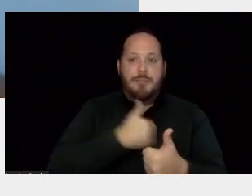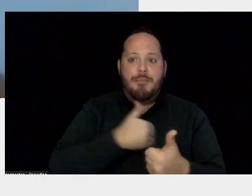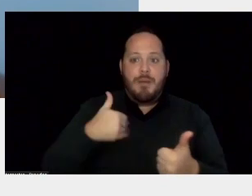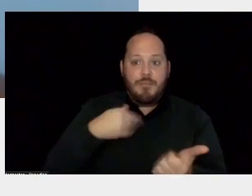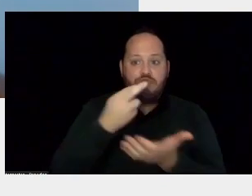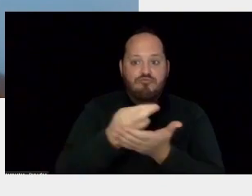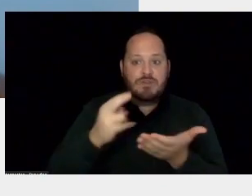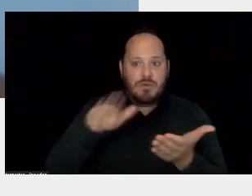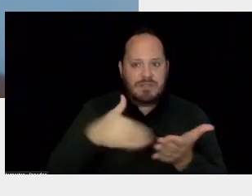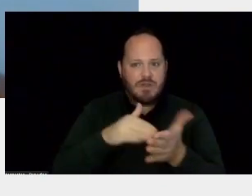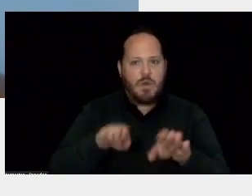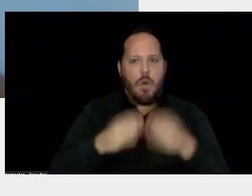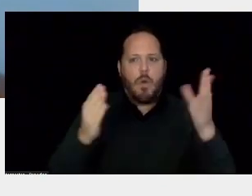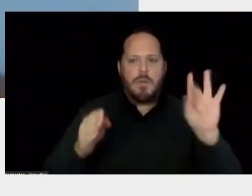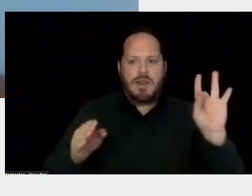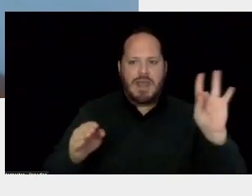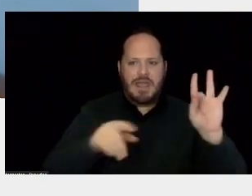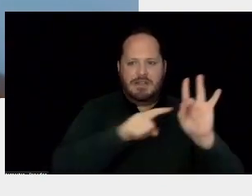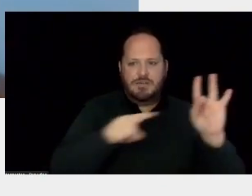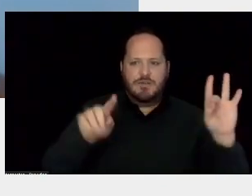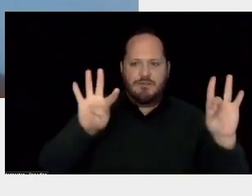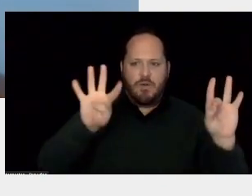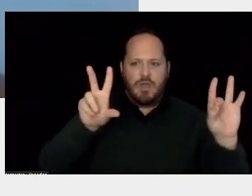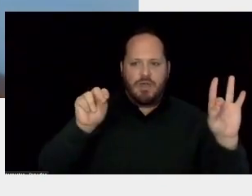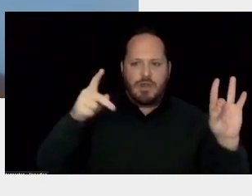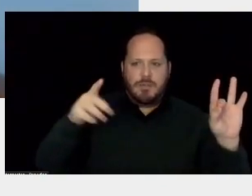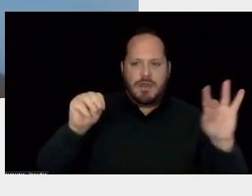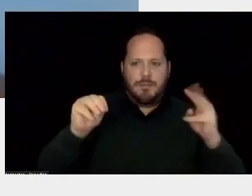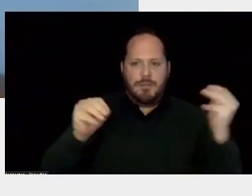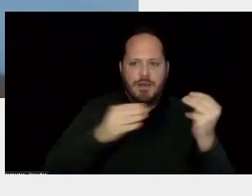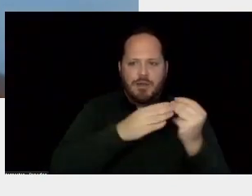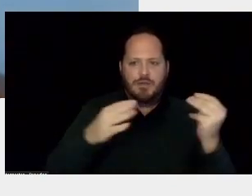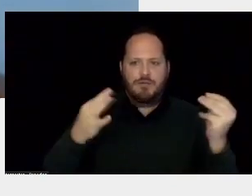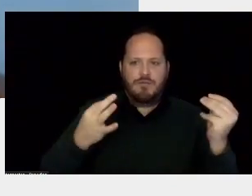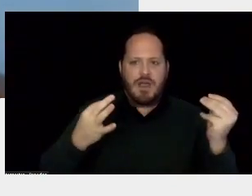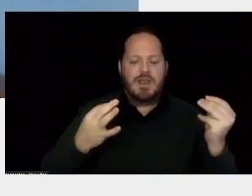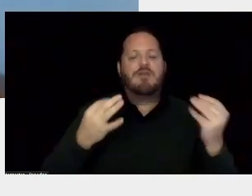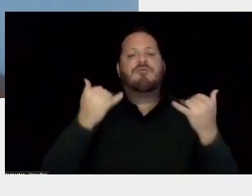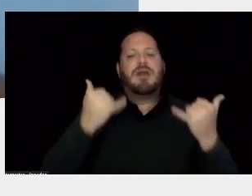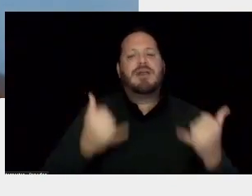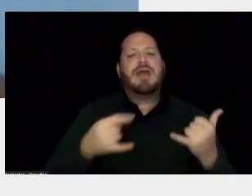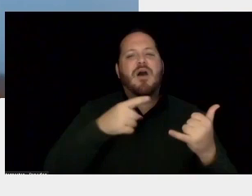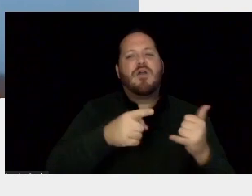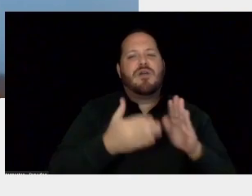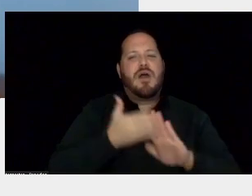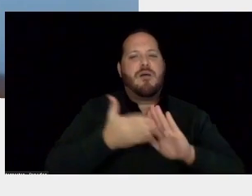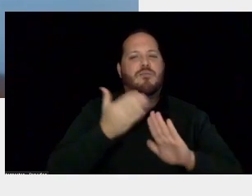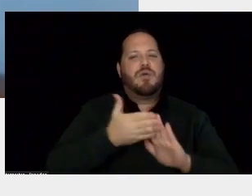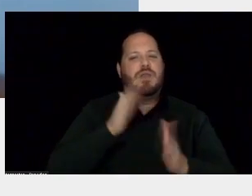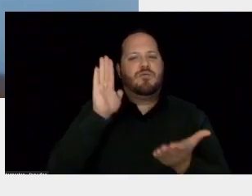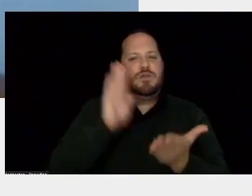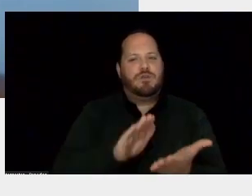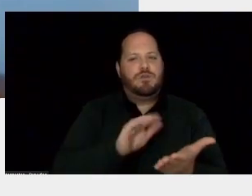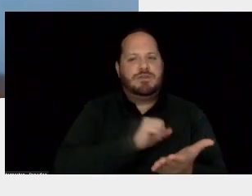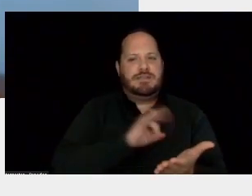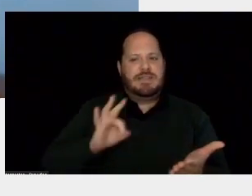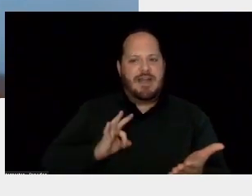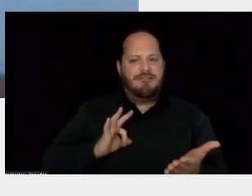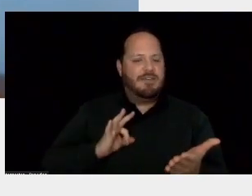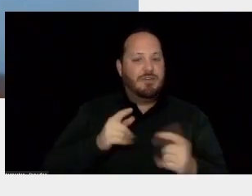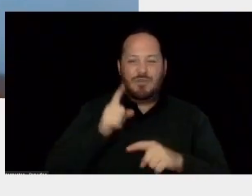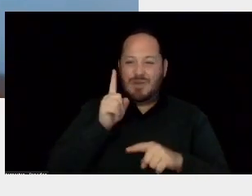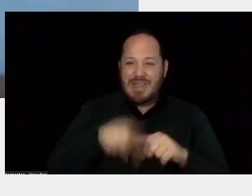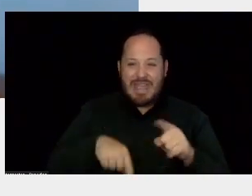to 4:30 p.m. Monday through Friday. They're currently operating with reduced staff. If you cannot get through by phone, try